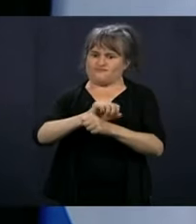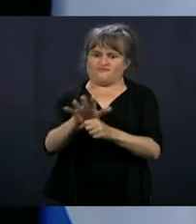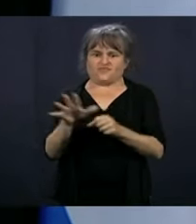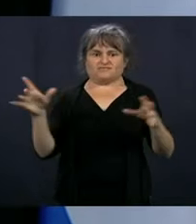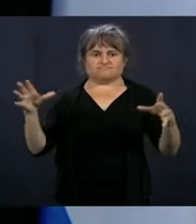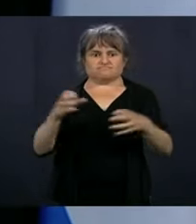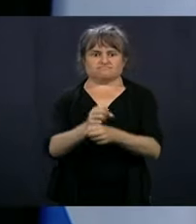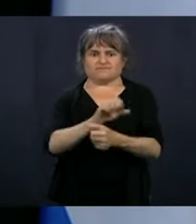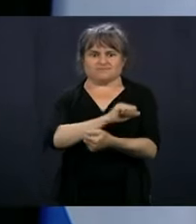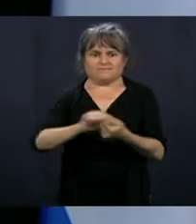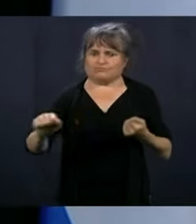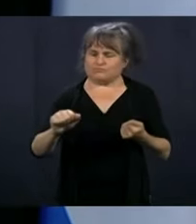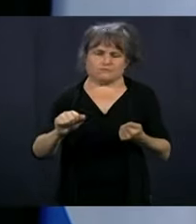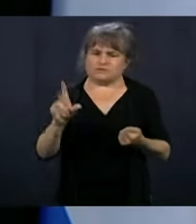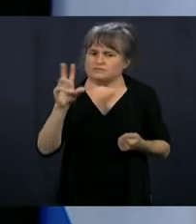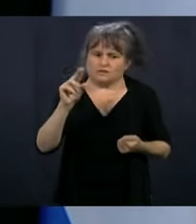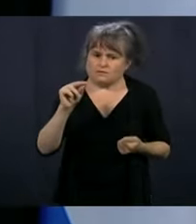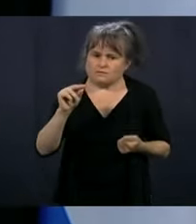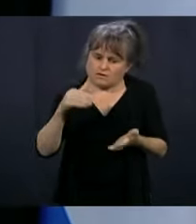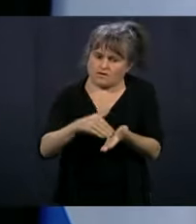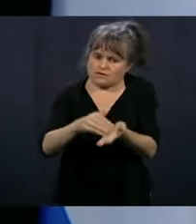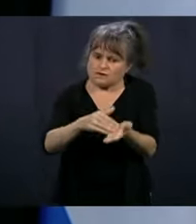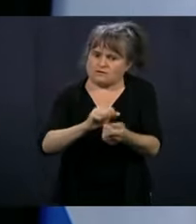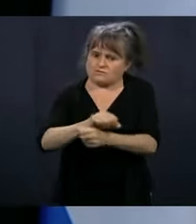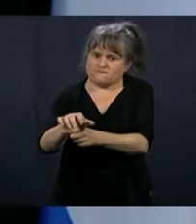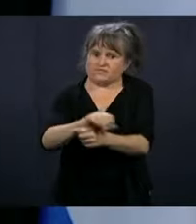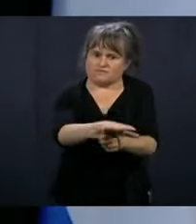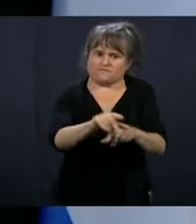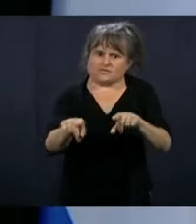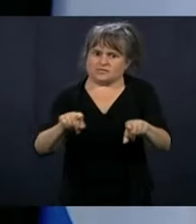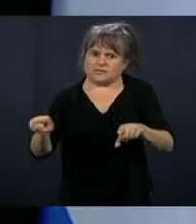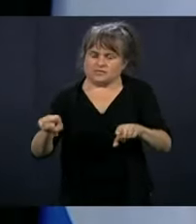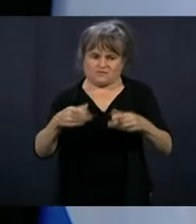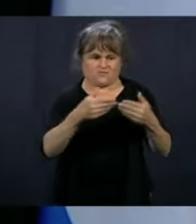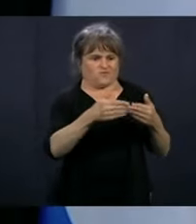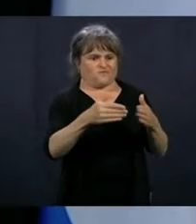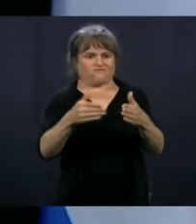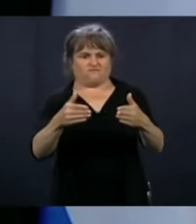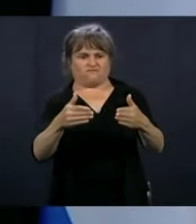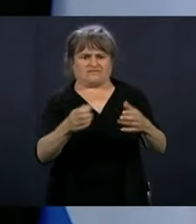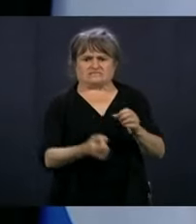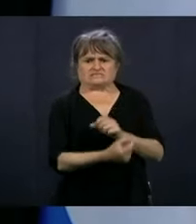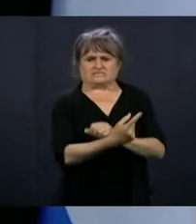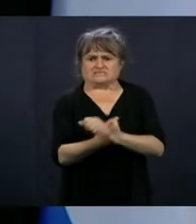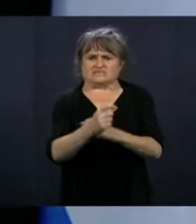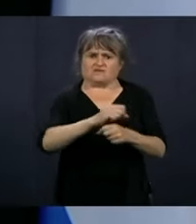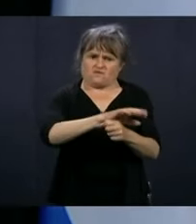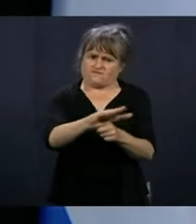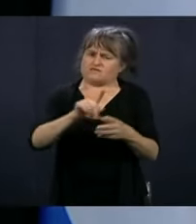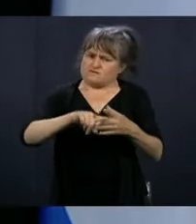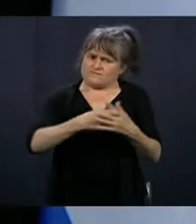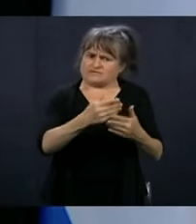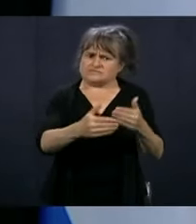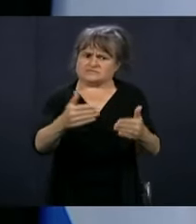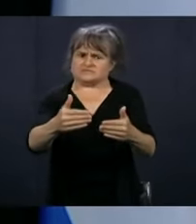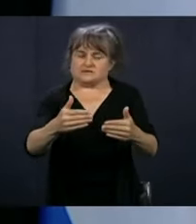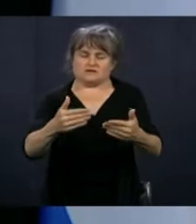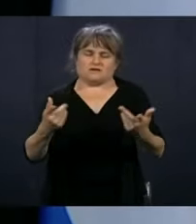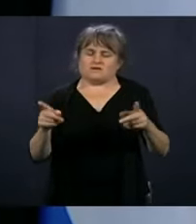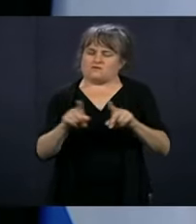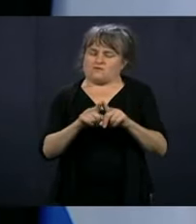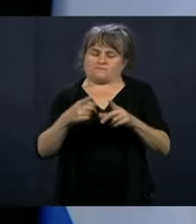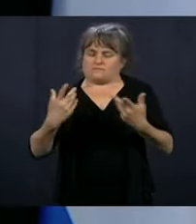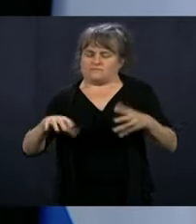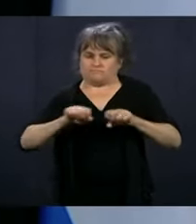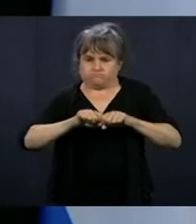going slowly in terms of deconfinement. There are certain places where, we realize that it's reappearing a little bit, thank goodness not